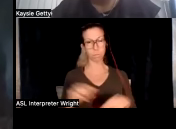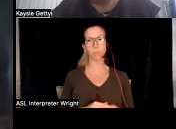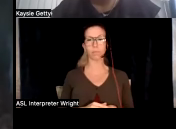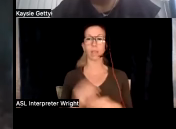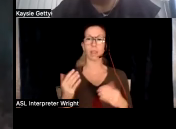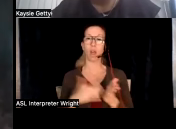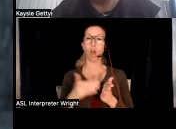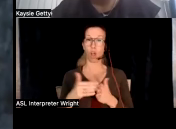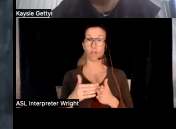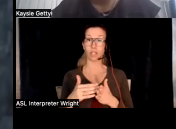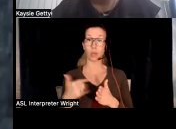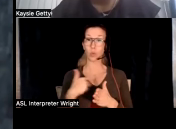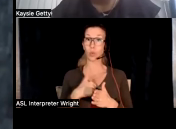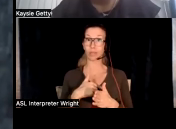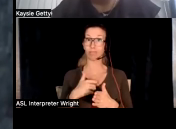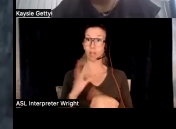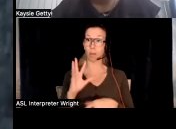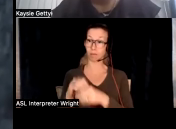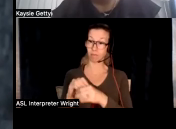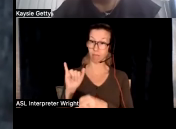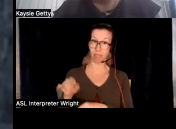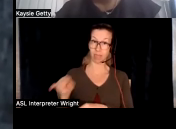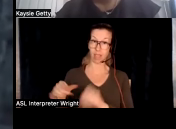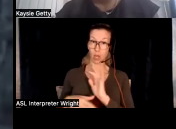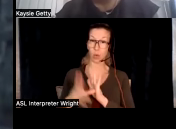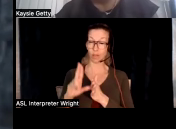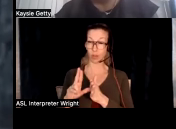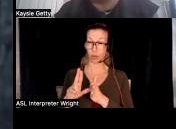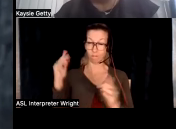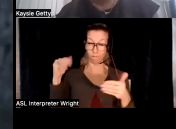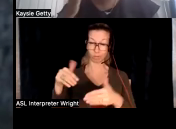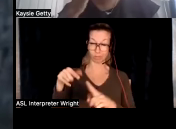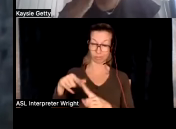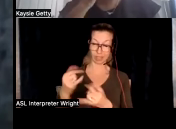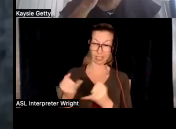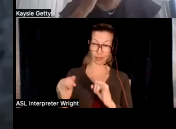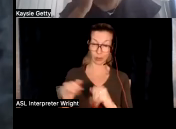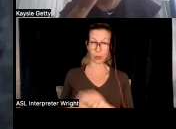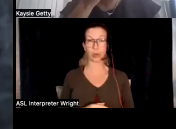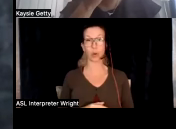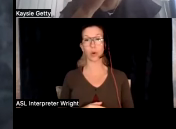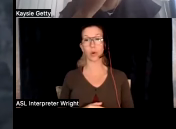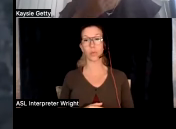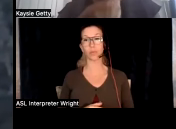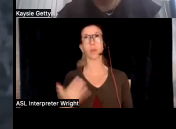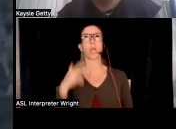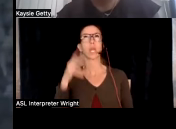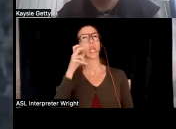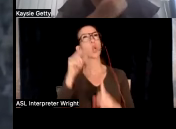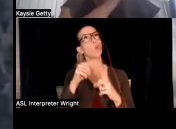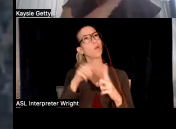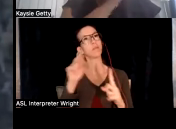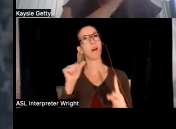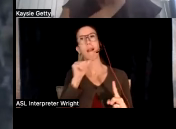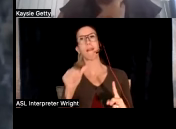to participate in that kind of review around an individual is when we hear some of the words like not compliant or